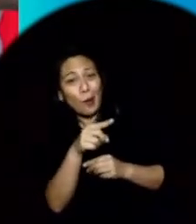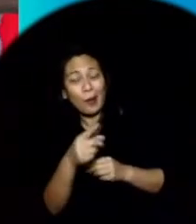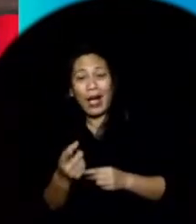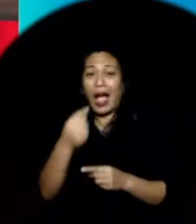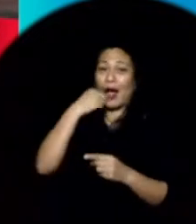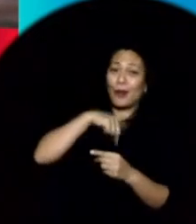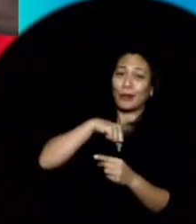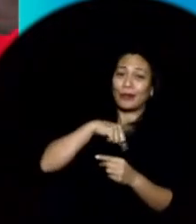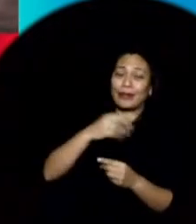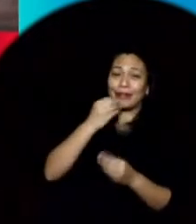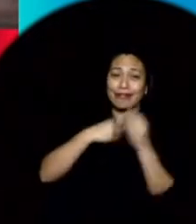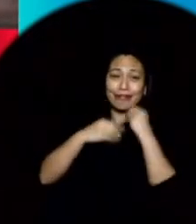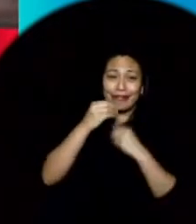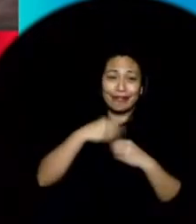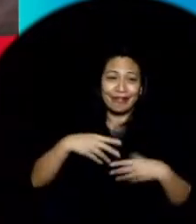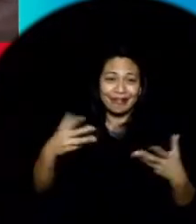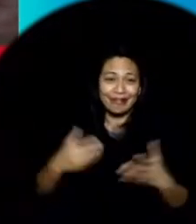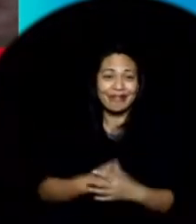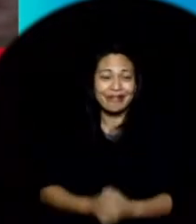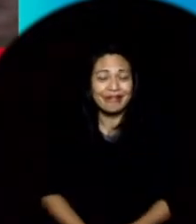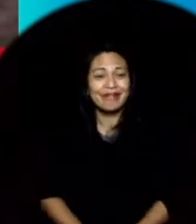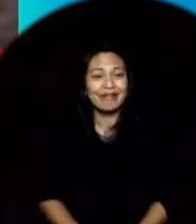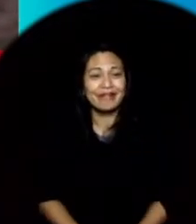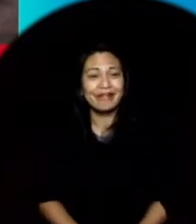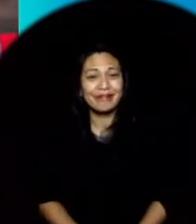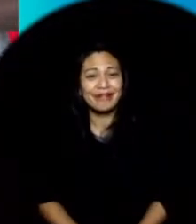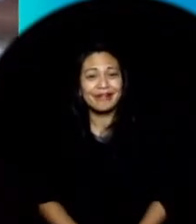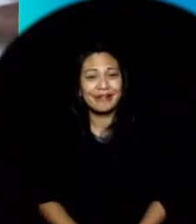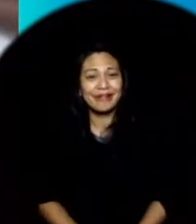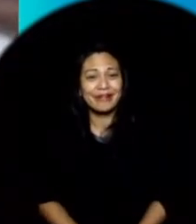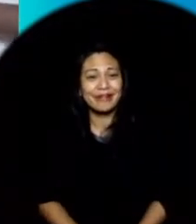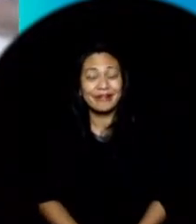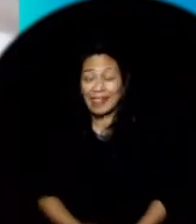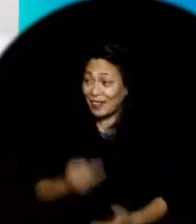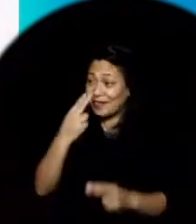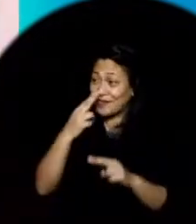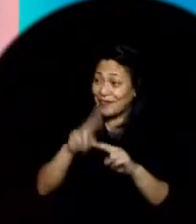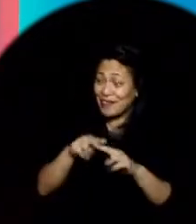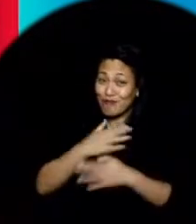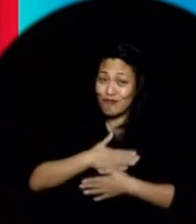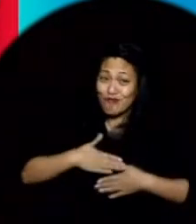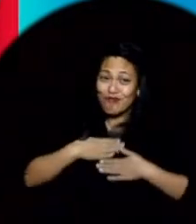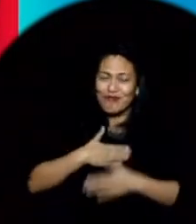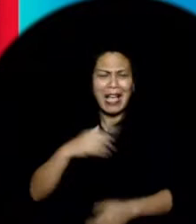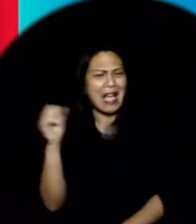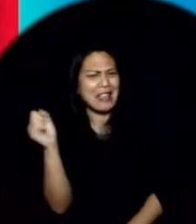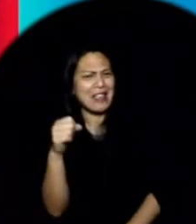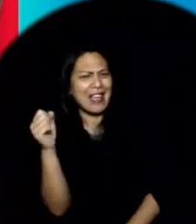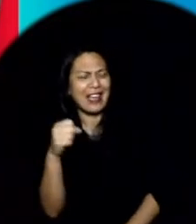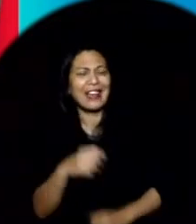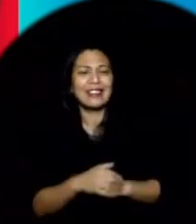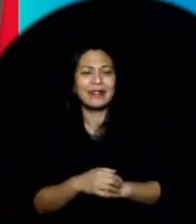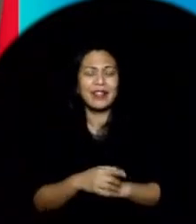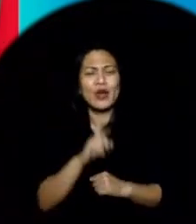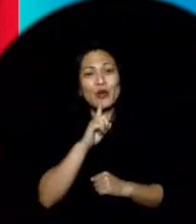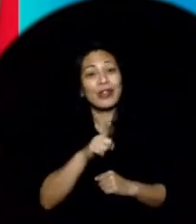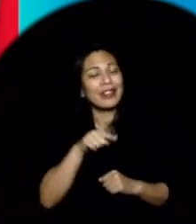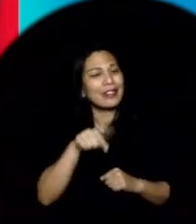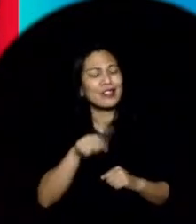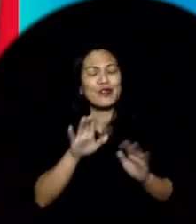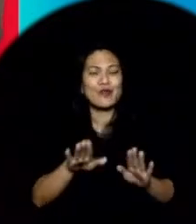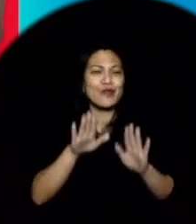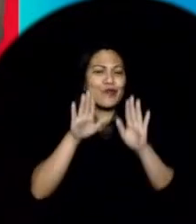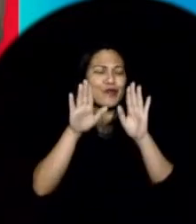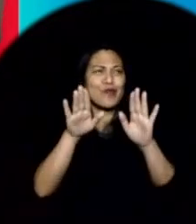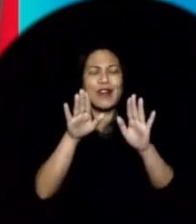use it. Oh, mm-hmm. Great. A cashew cannon. Cashew cannon. Wasn't that fun? Yeah. It